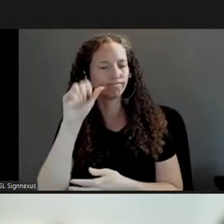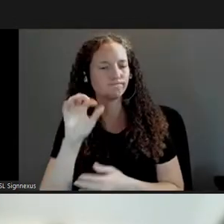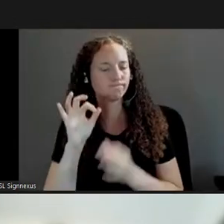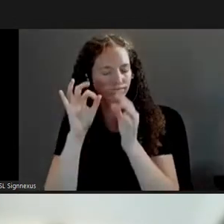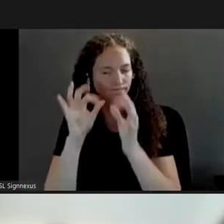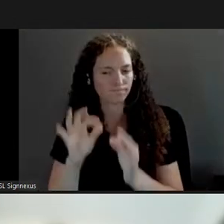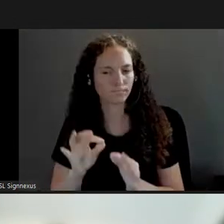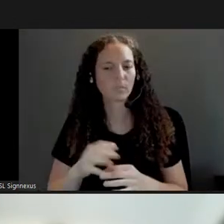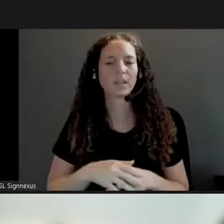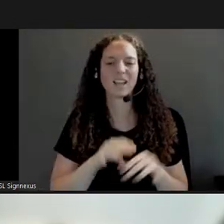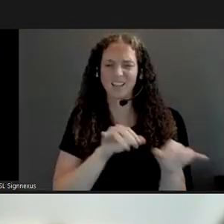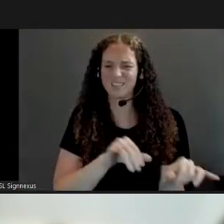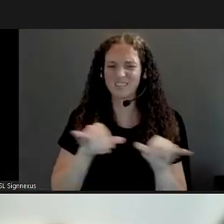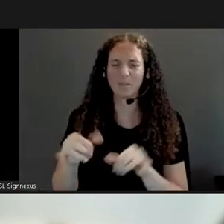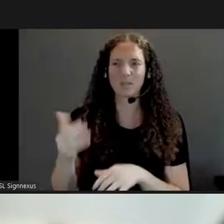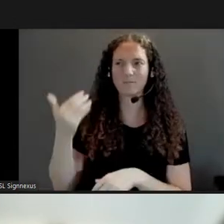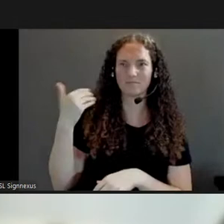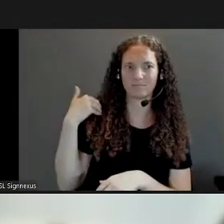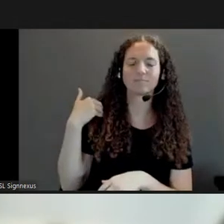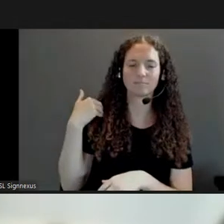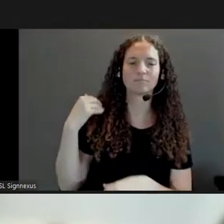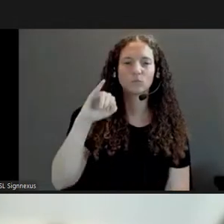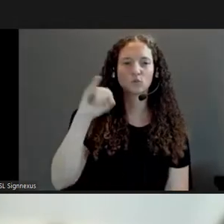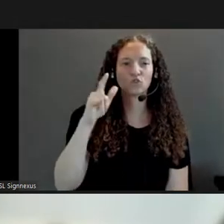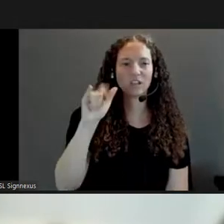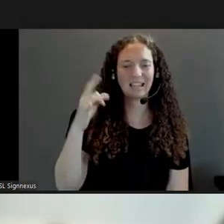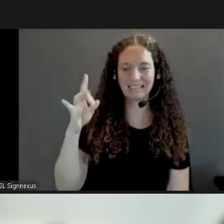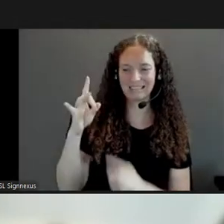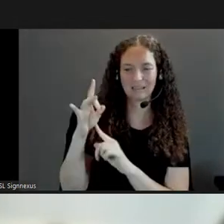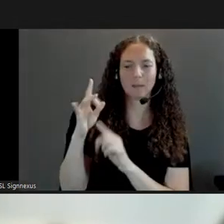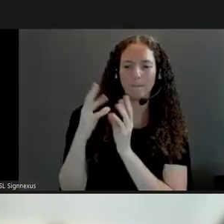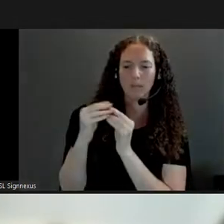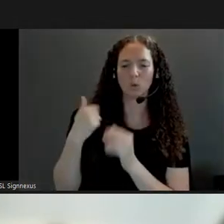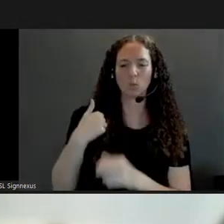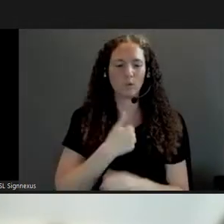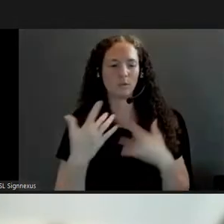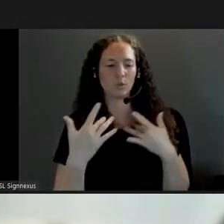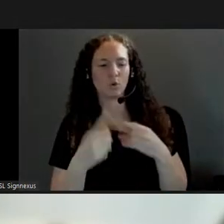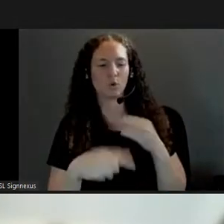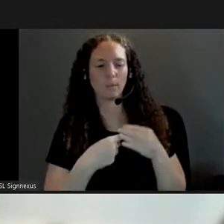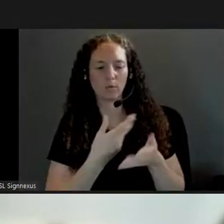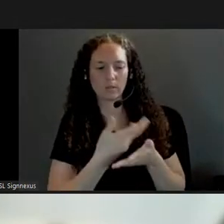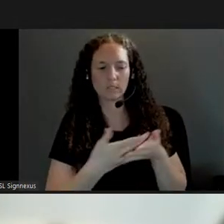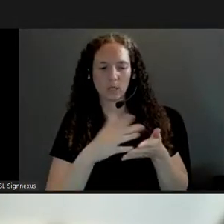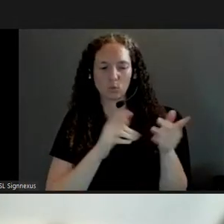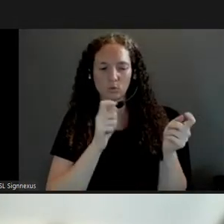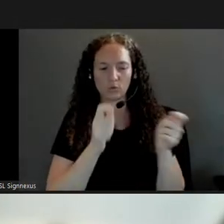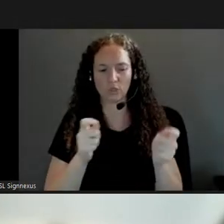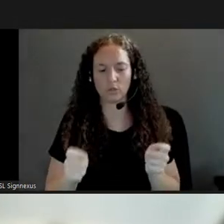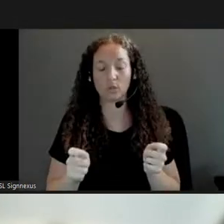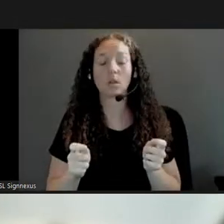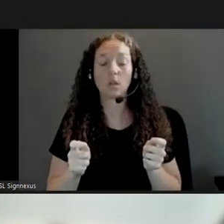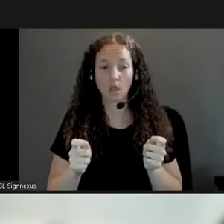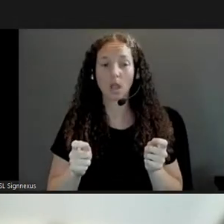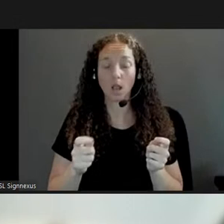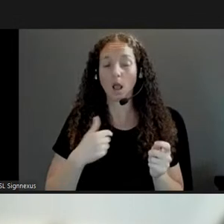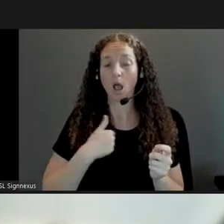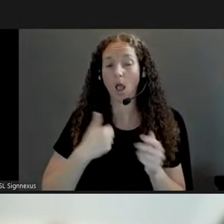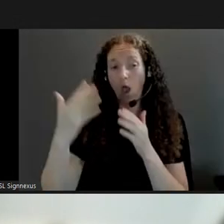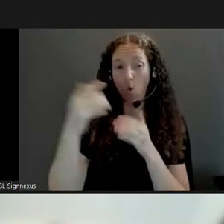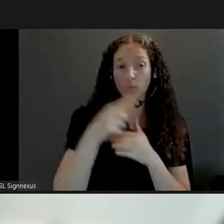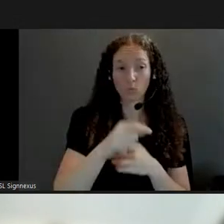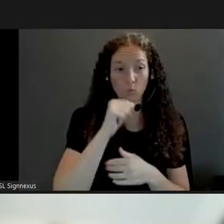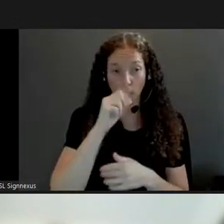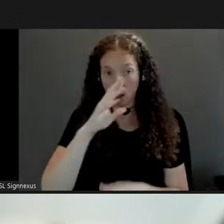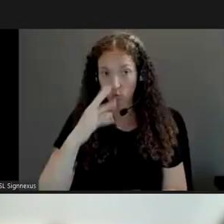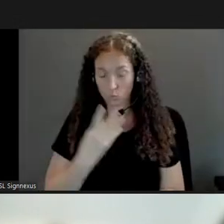those same concerns about the proposed schedule changes. Concerns that I hope you will not ignore. And to every resident